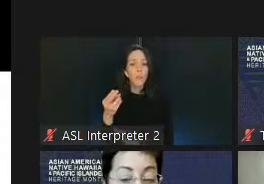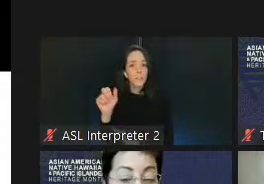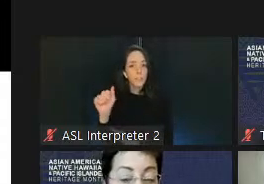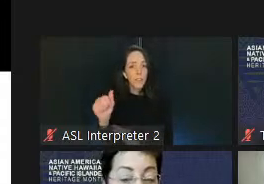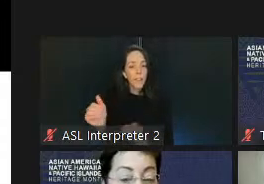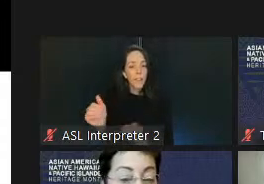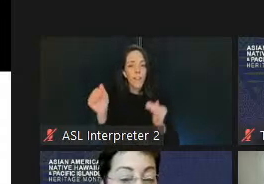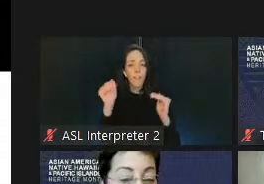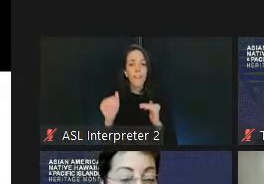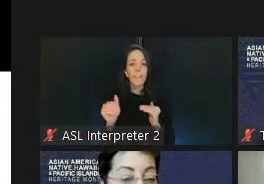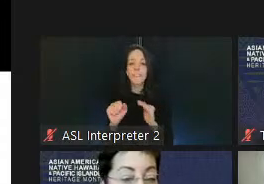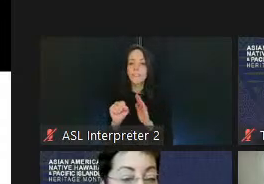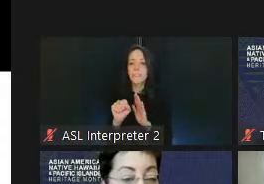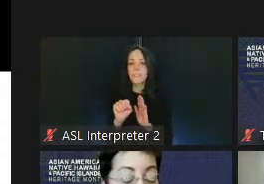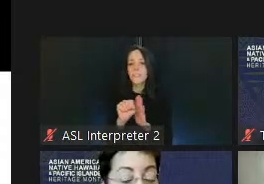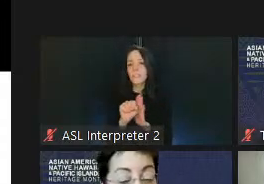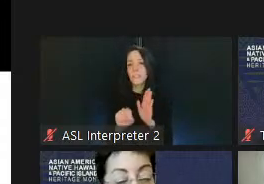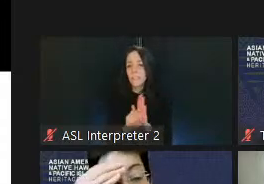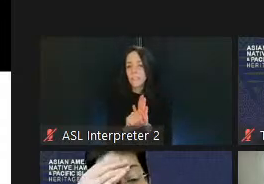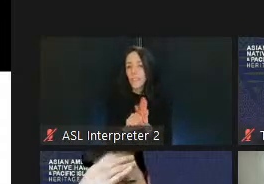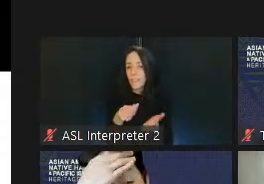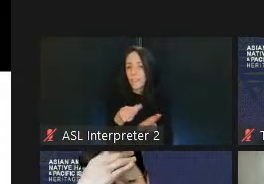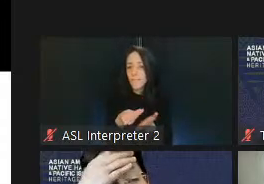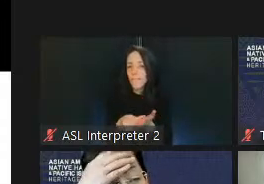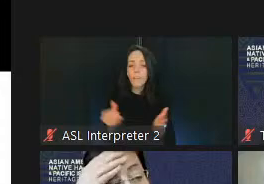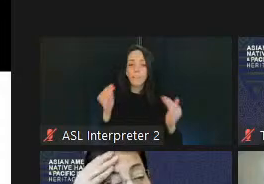funds, and FEMA funds.